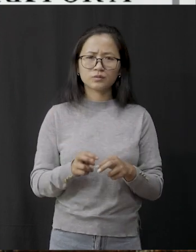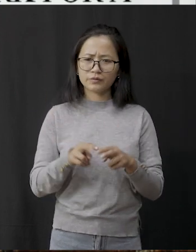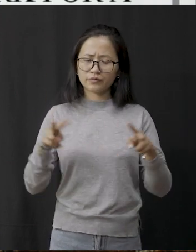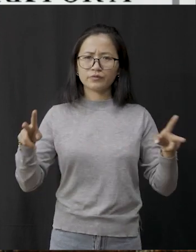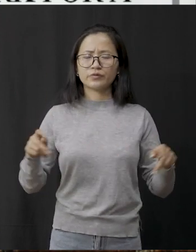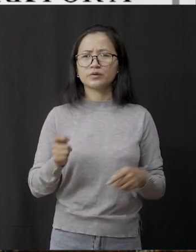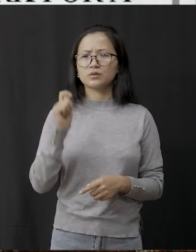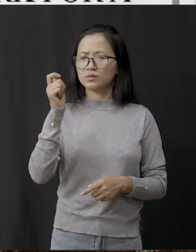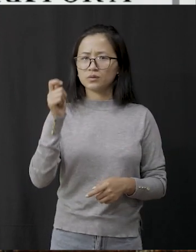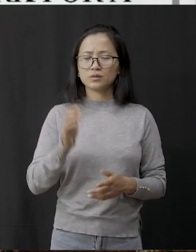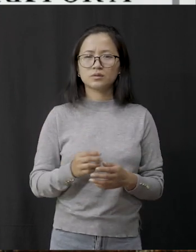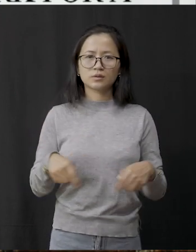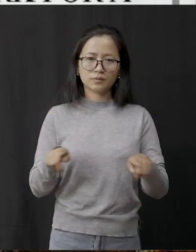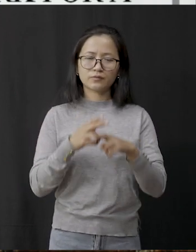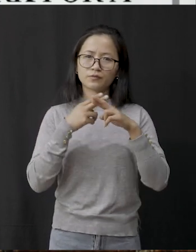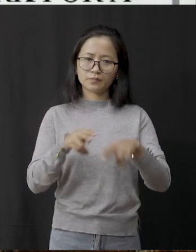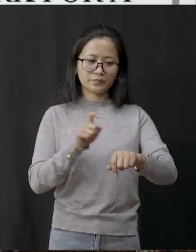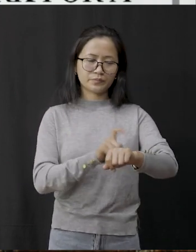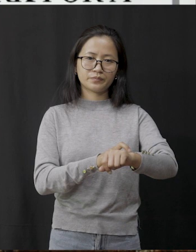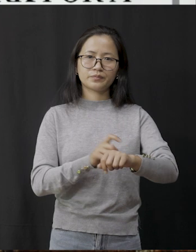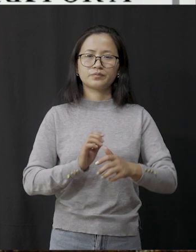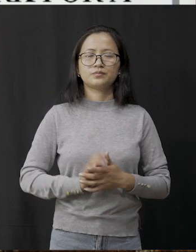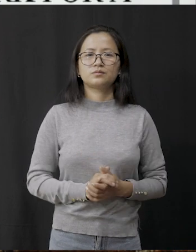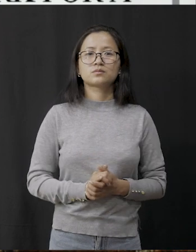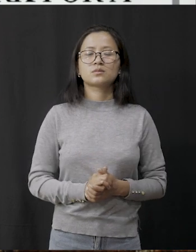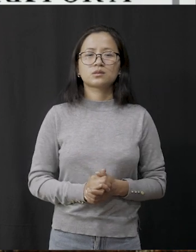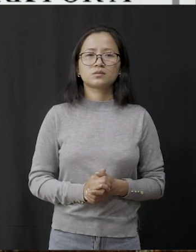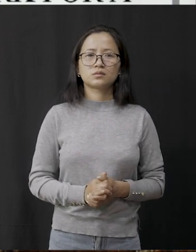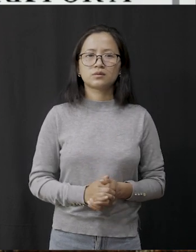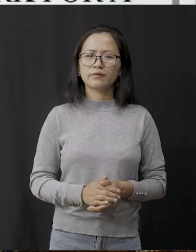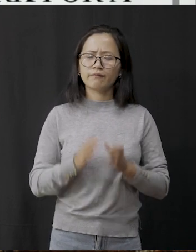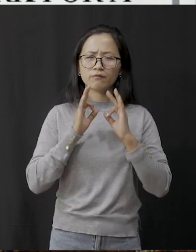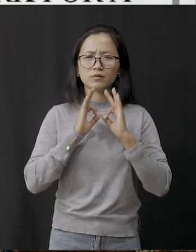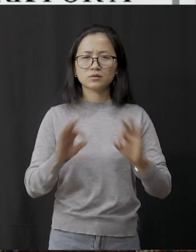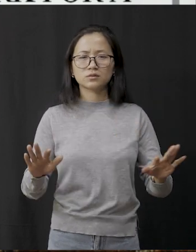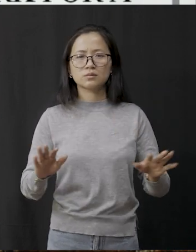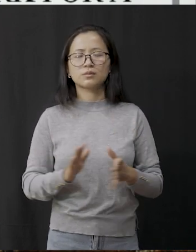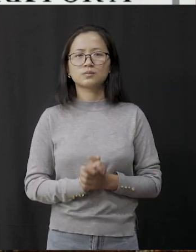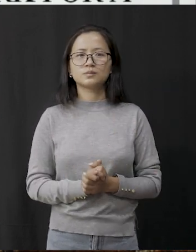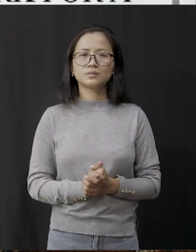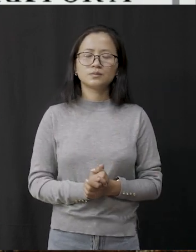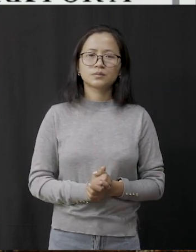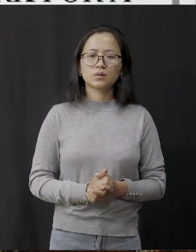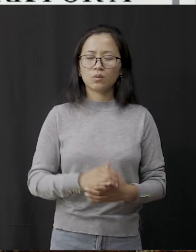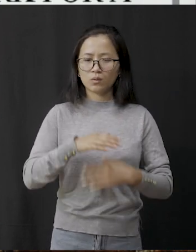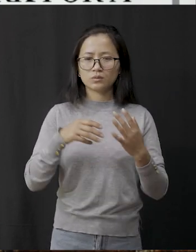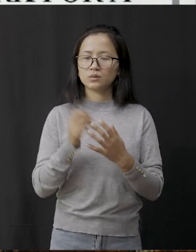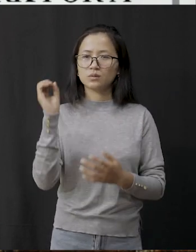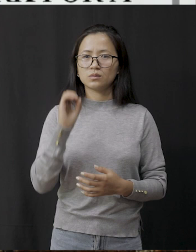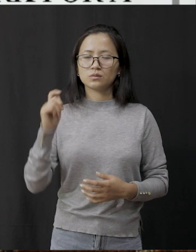different working and leisure time? Now students, it is very simple, right? Because all the